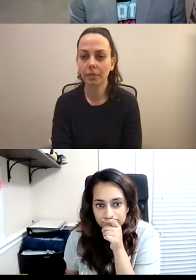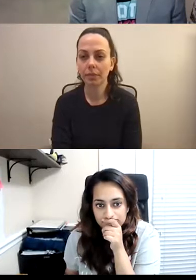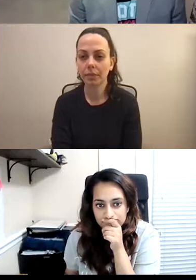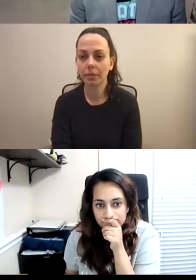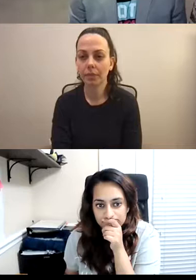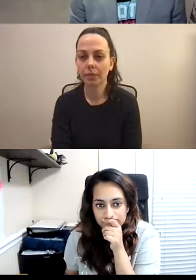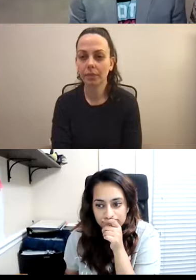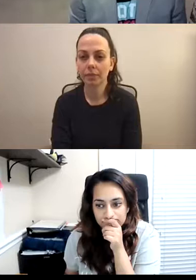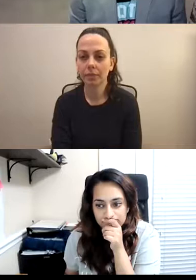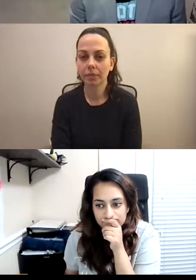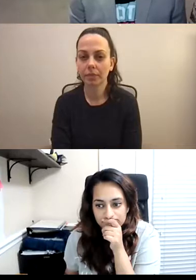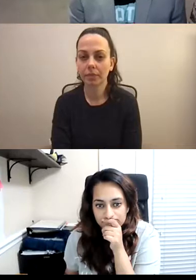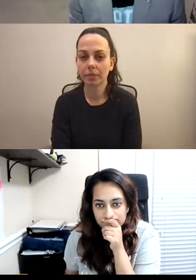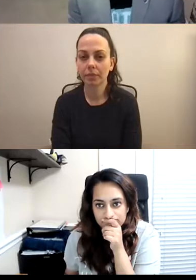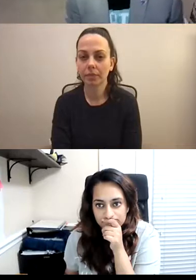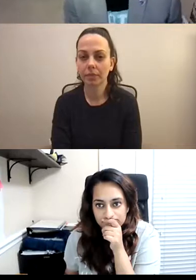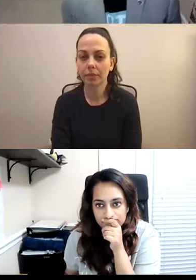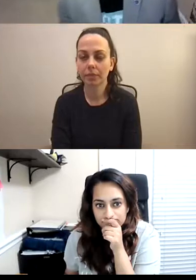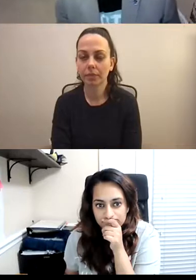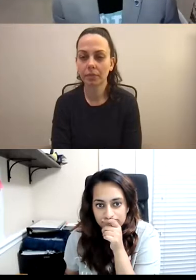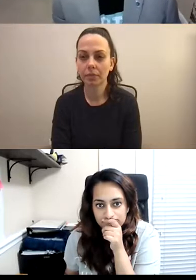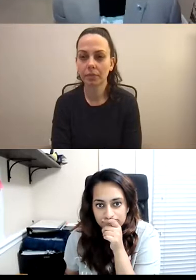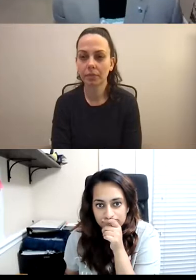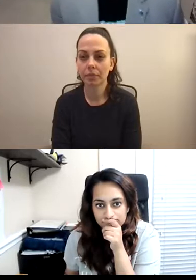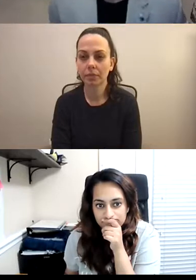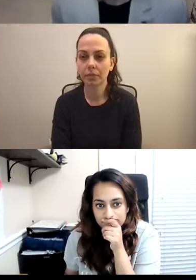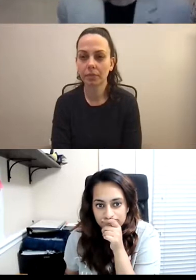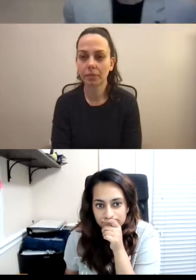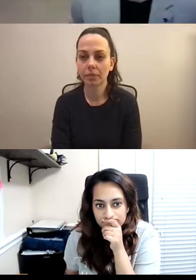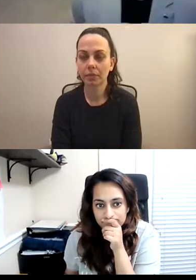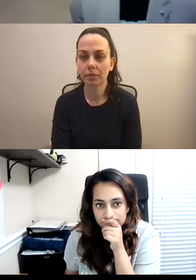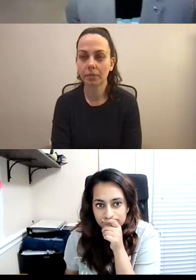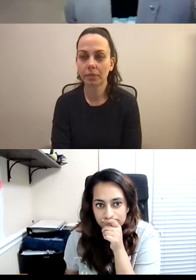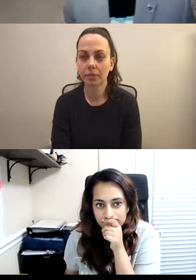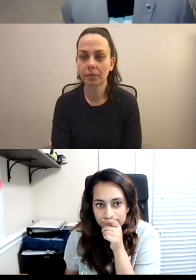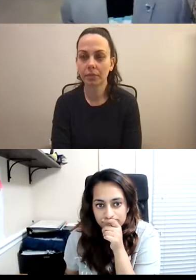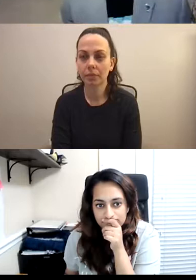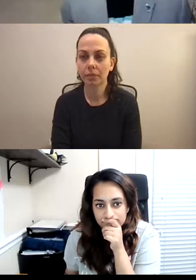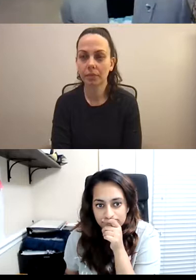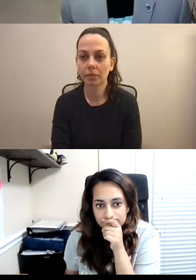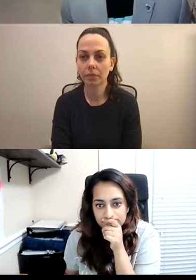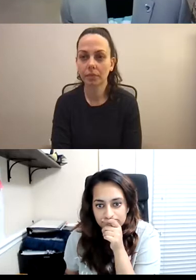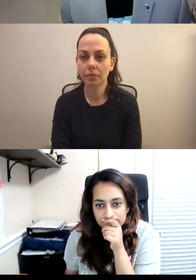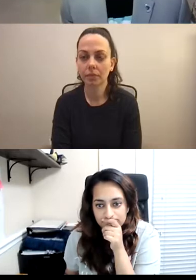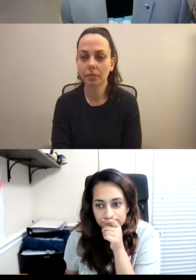like, I'll try to make it as PG as possible here, but one of my profiles is like, you know,